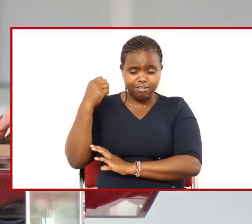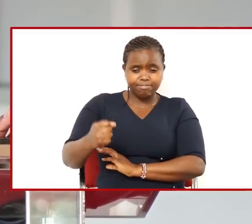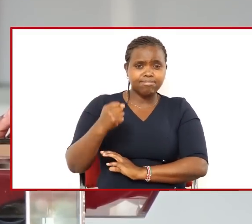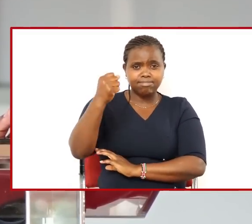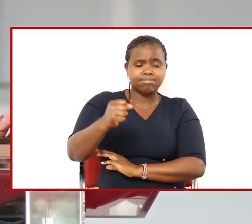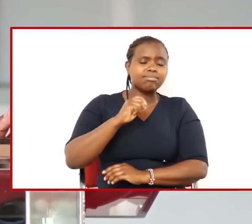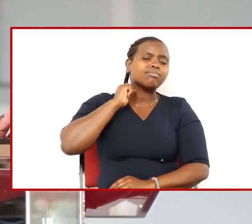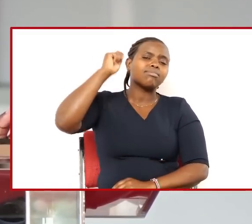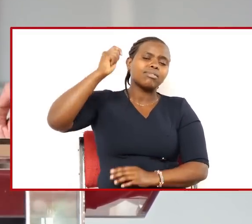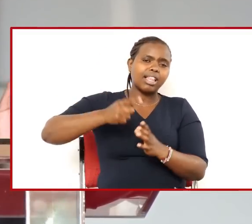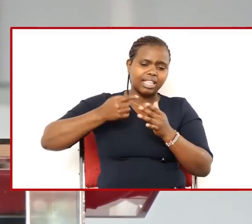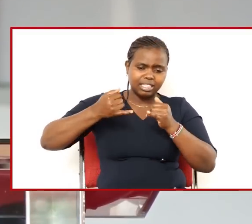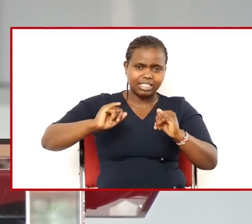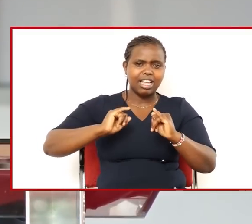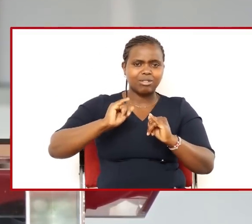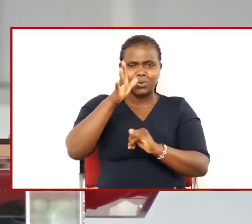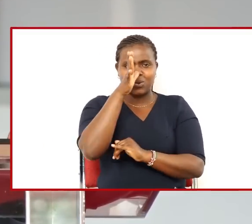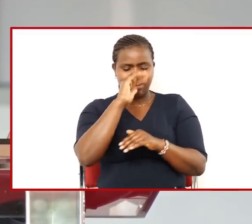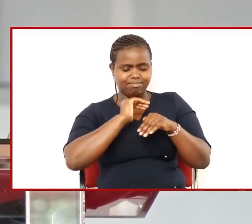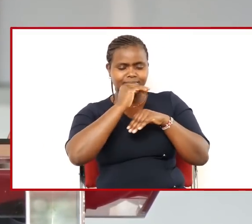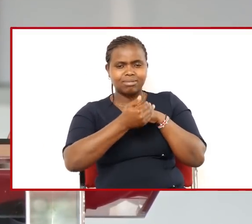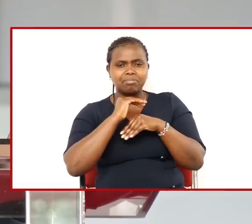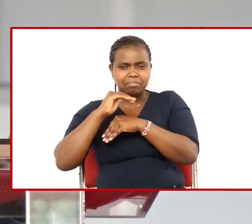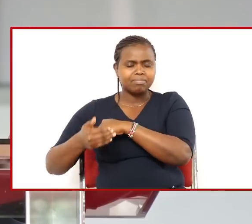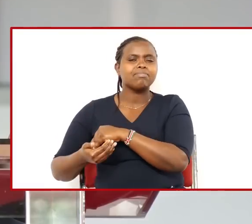murder and tried to cover it.